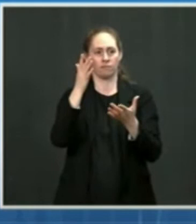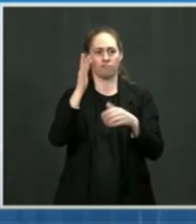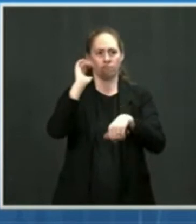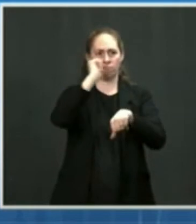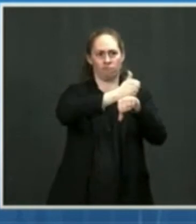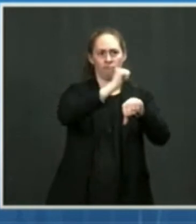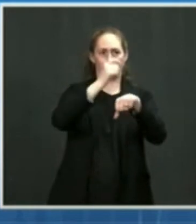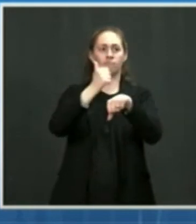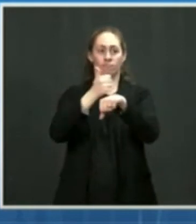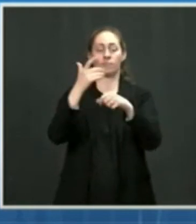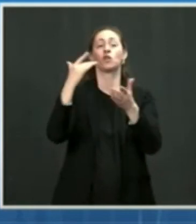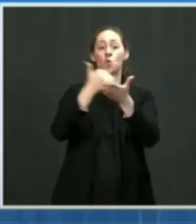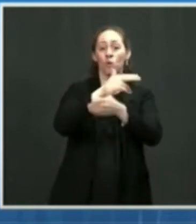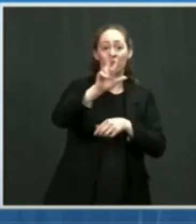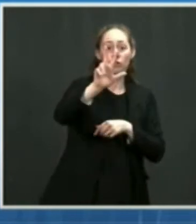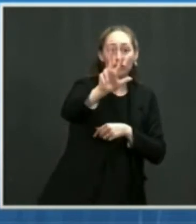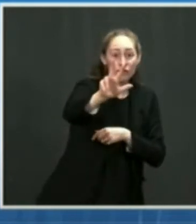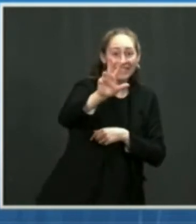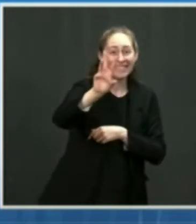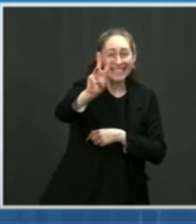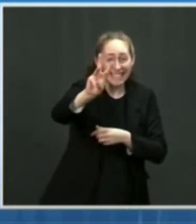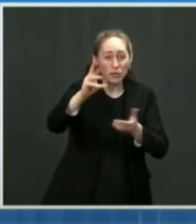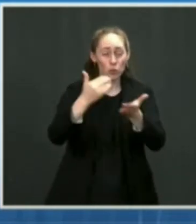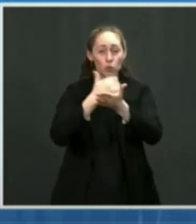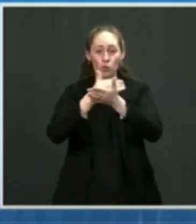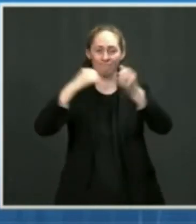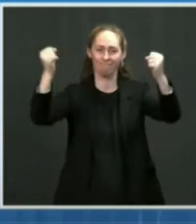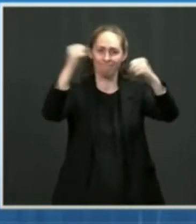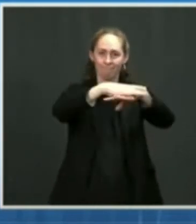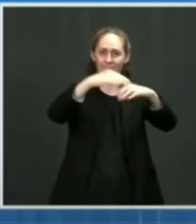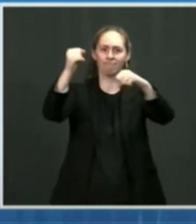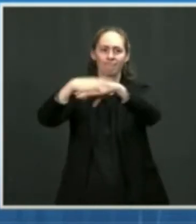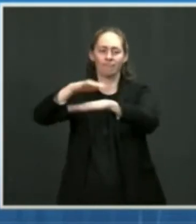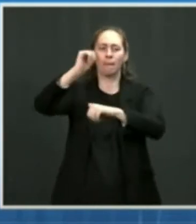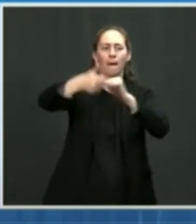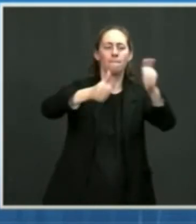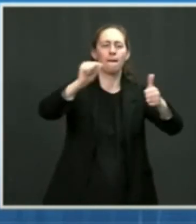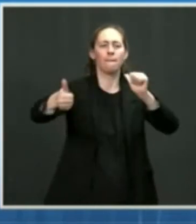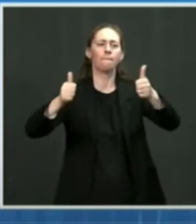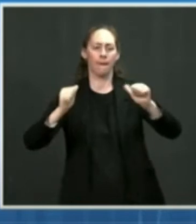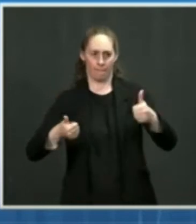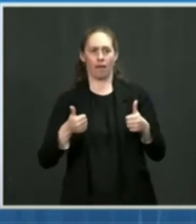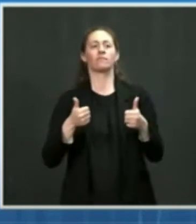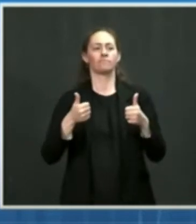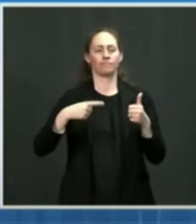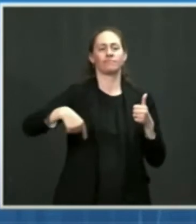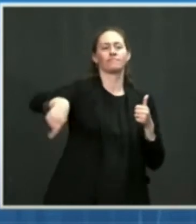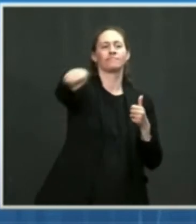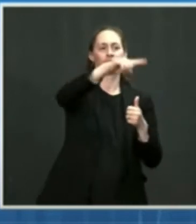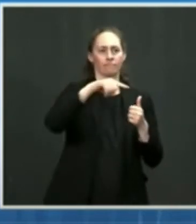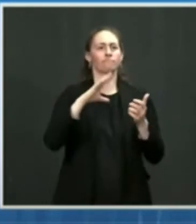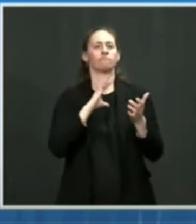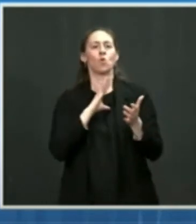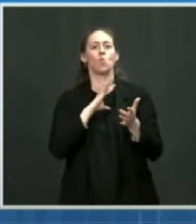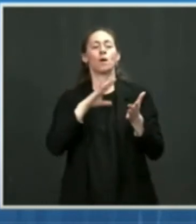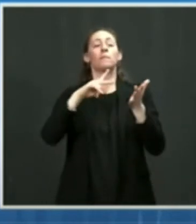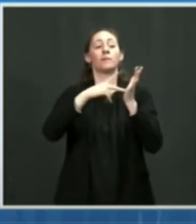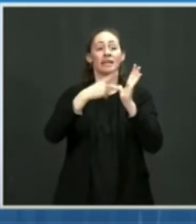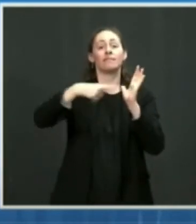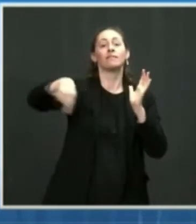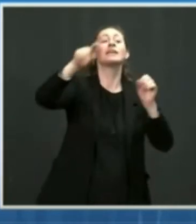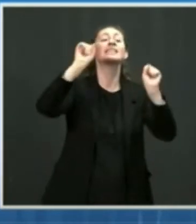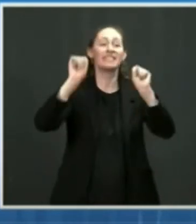mass vaccination sites with a combined capability of administering 124,000 shots per